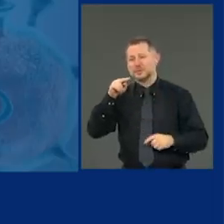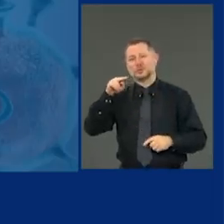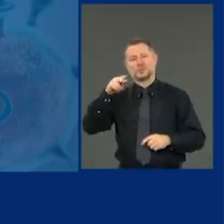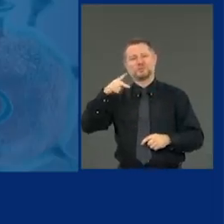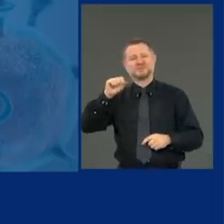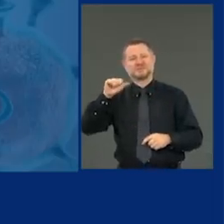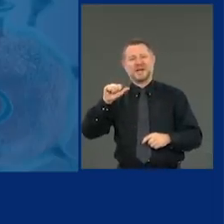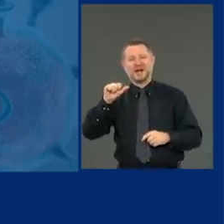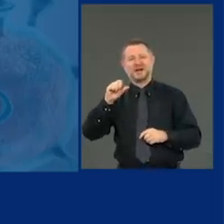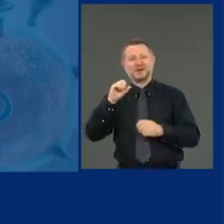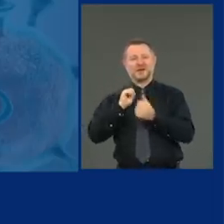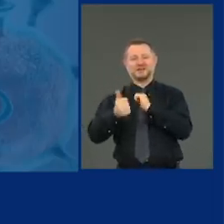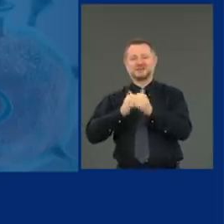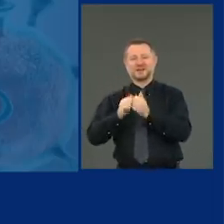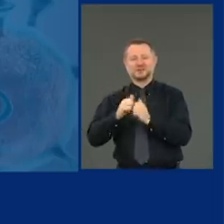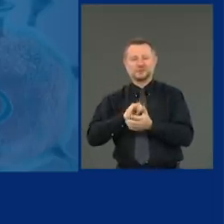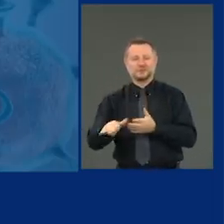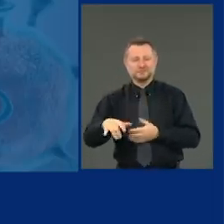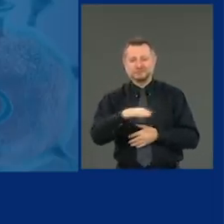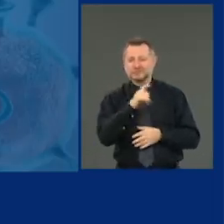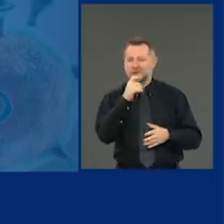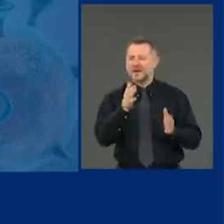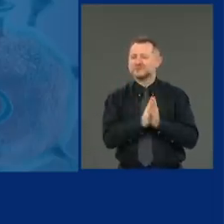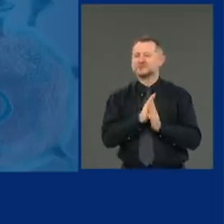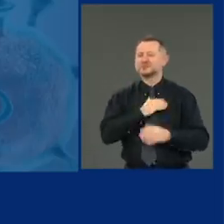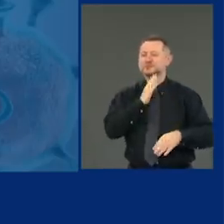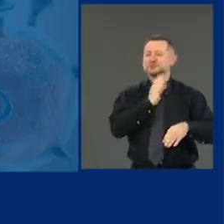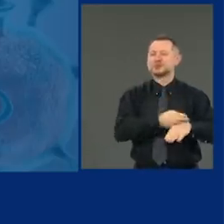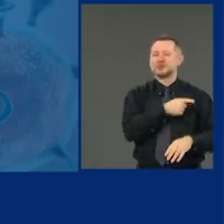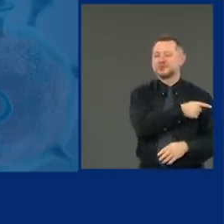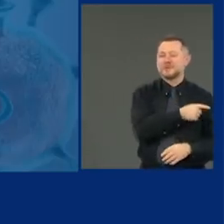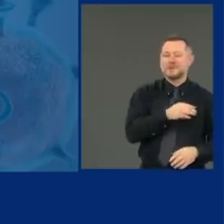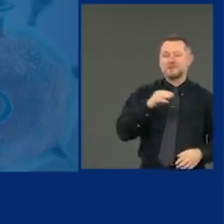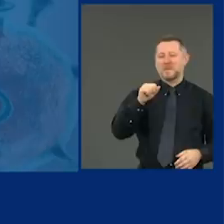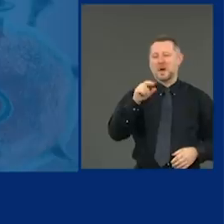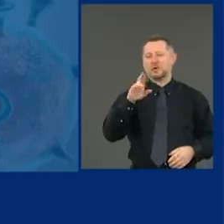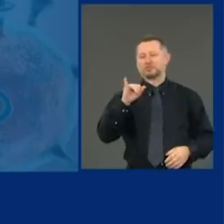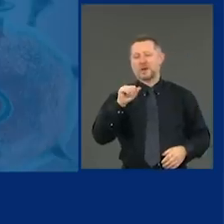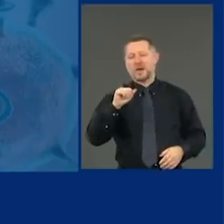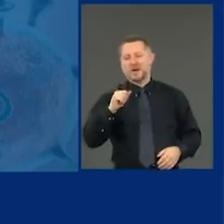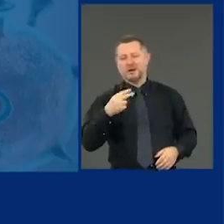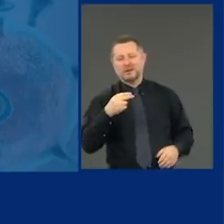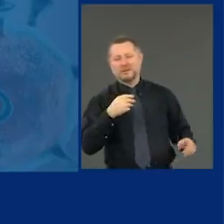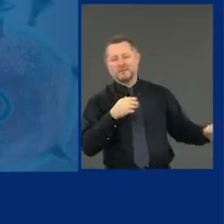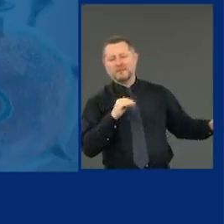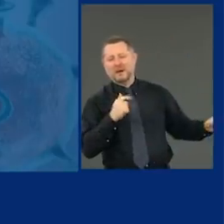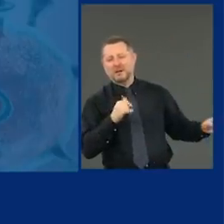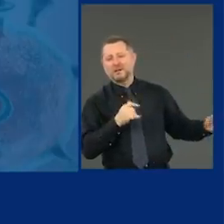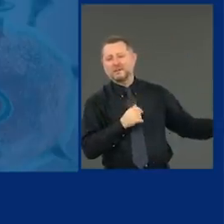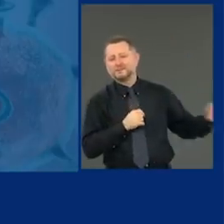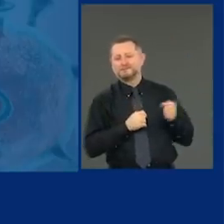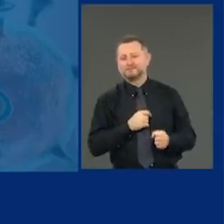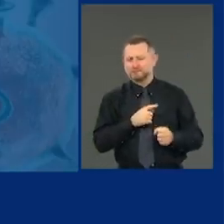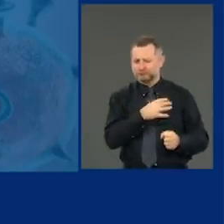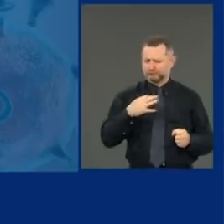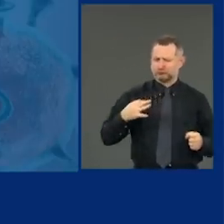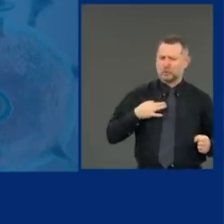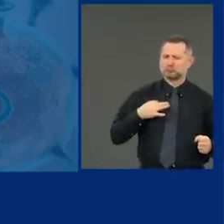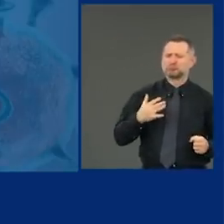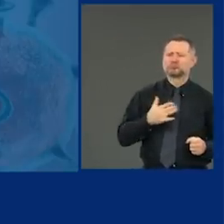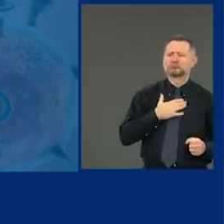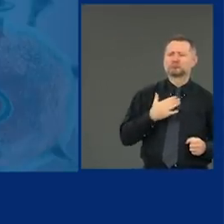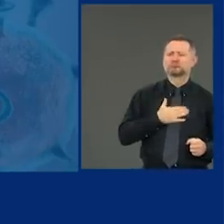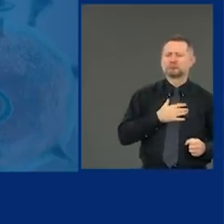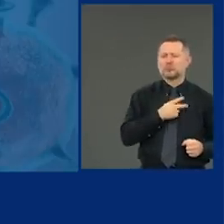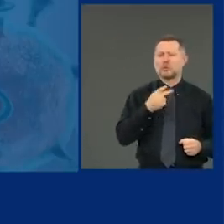I asked my daughter Mariah to help out, volunteer, pro bono, no